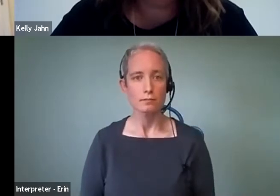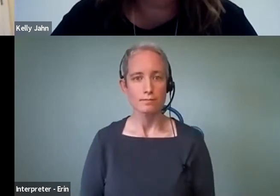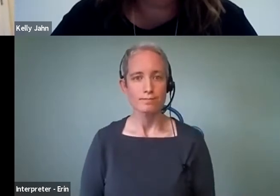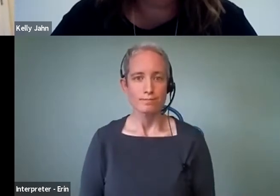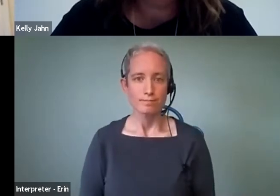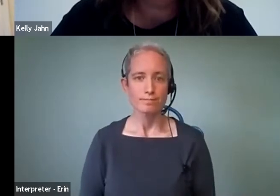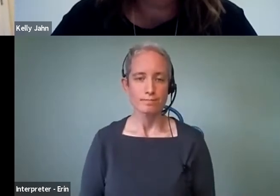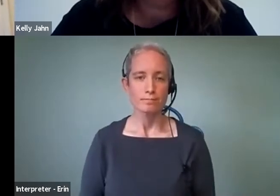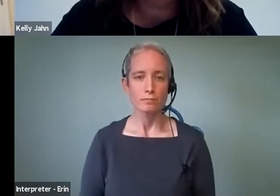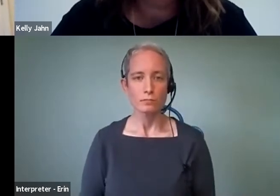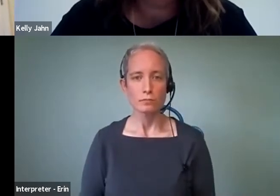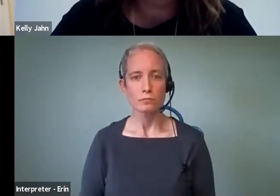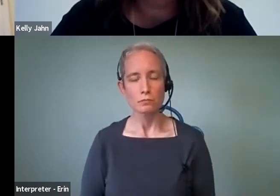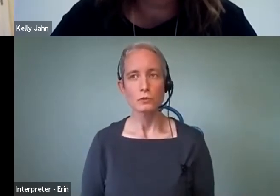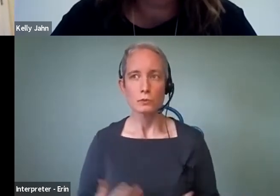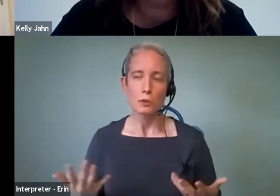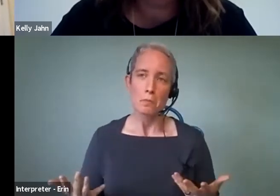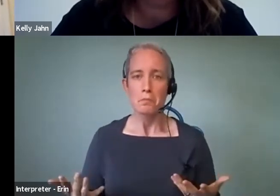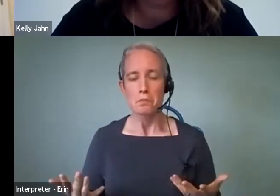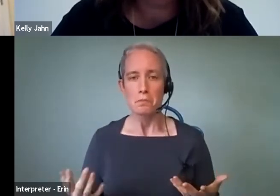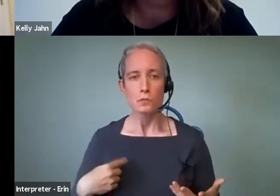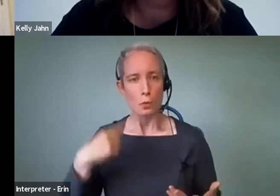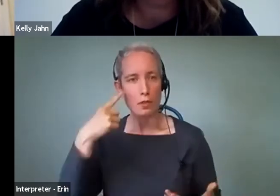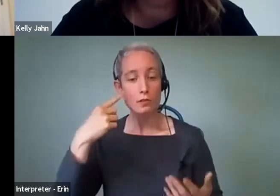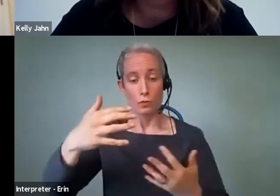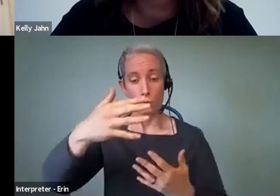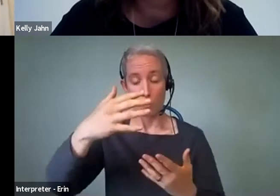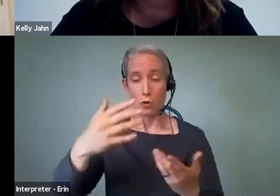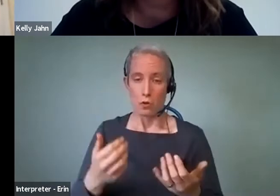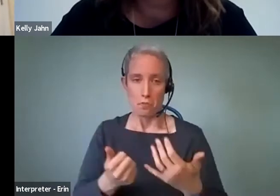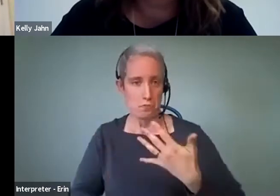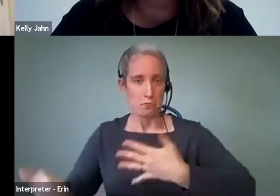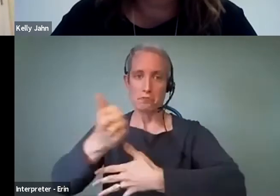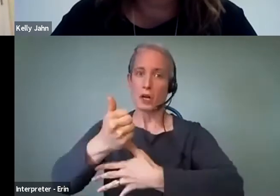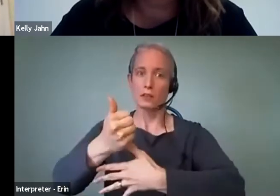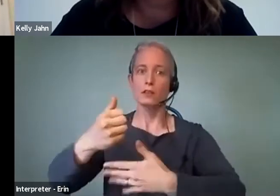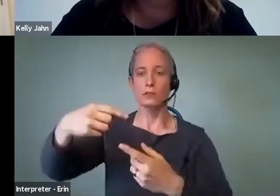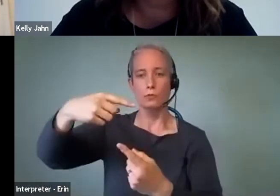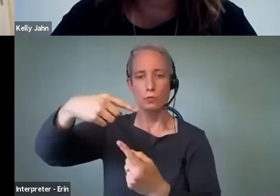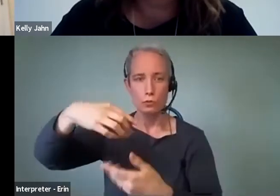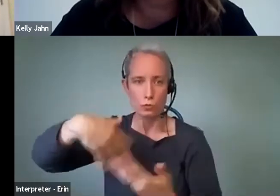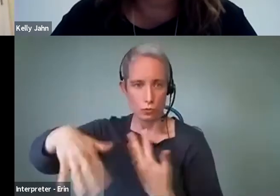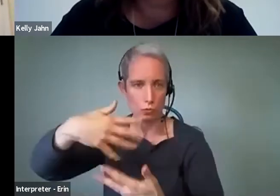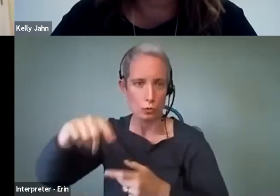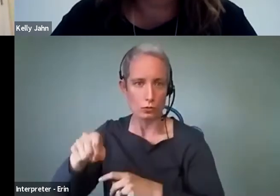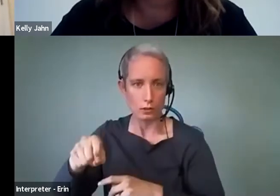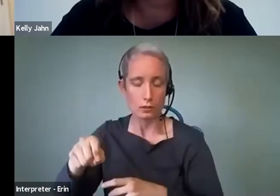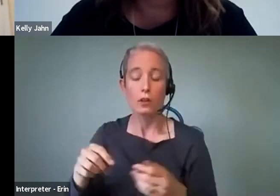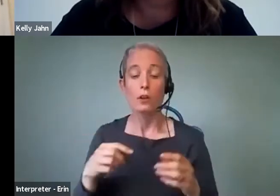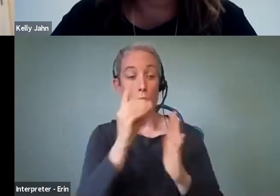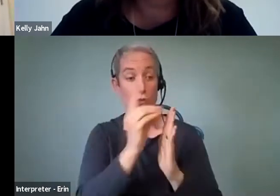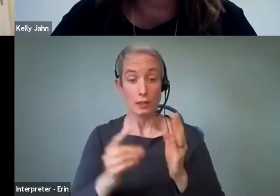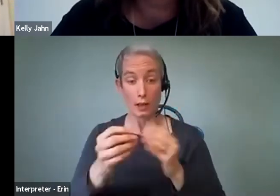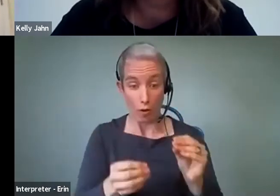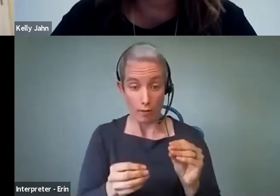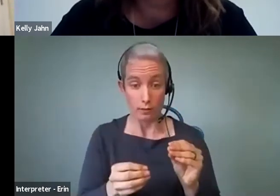so. I would say social needs and should be one of the primary aspects when you design an office, because that's what people,